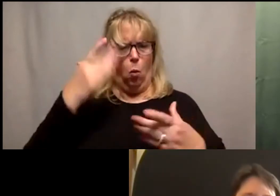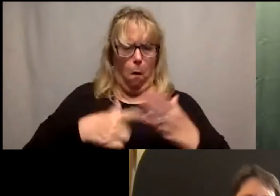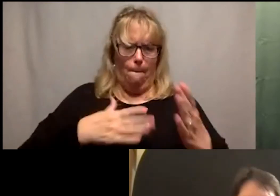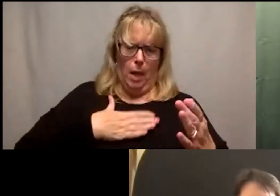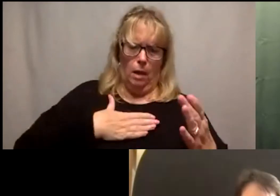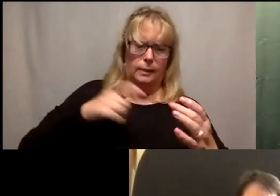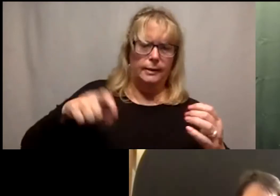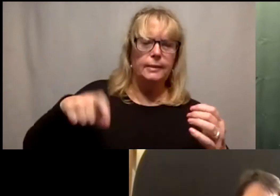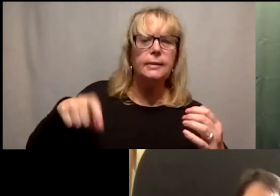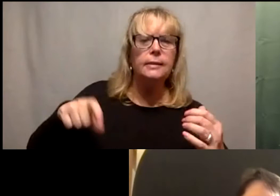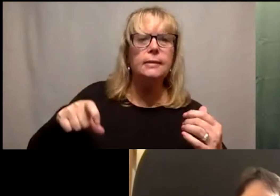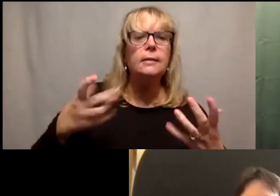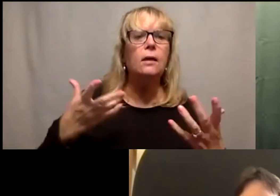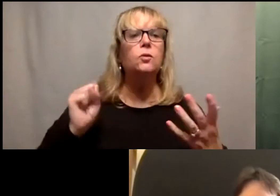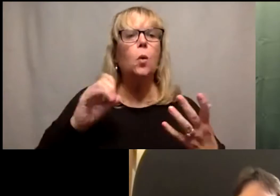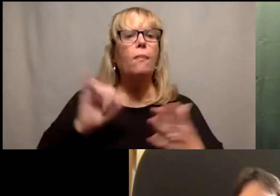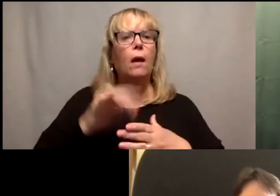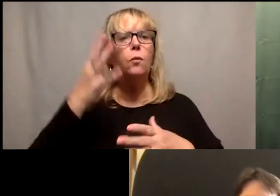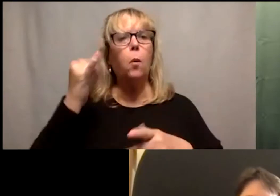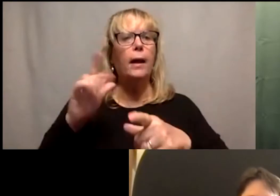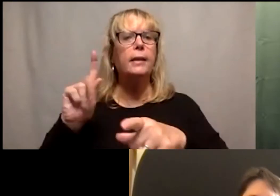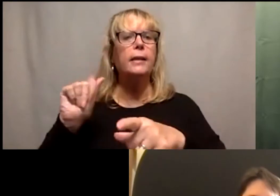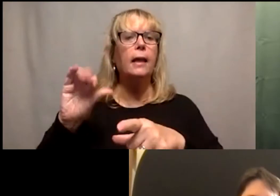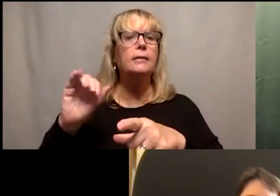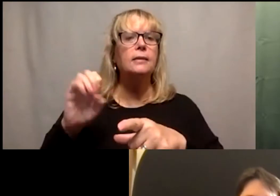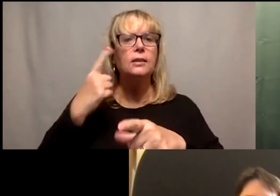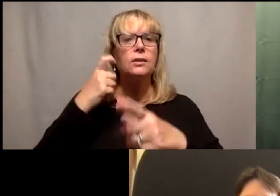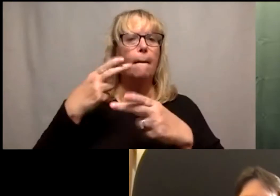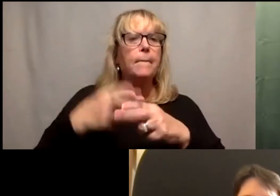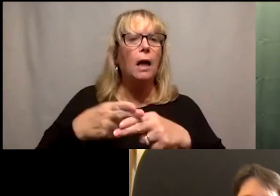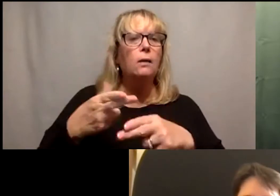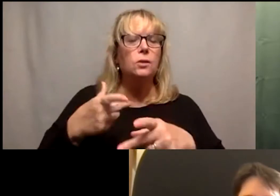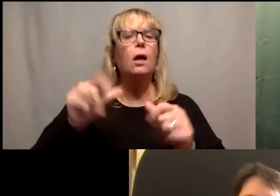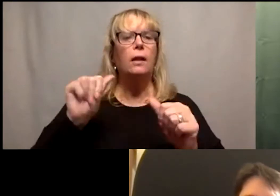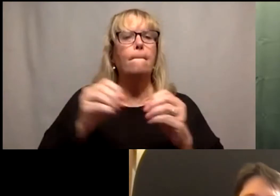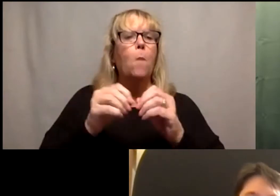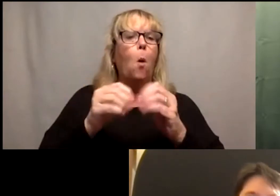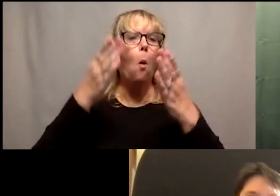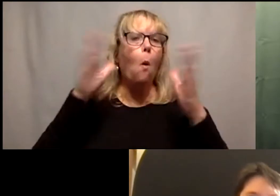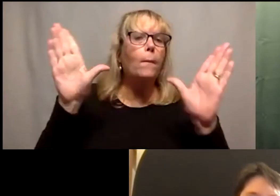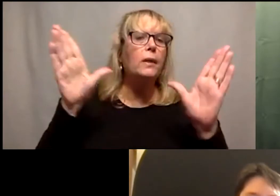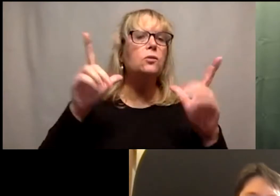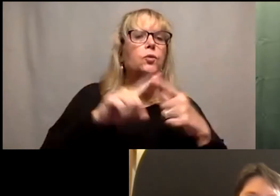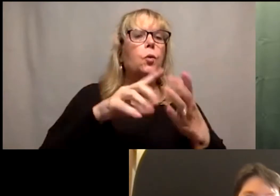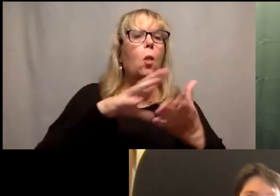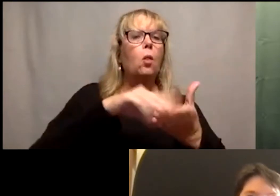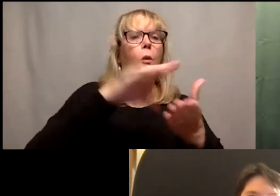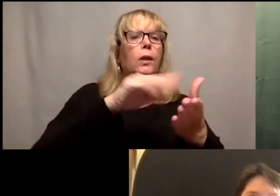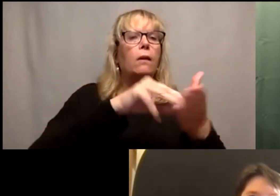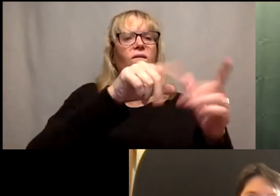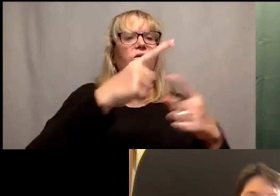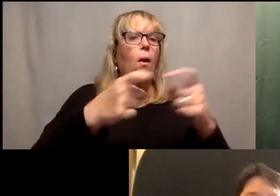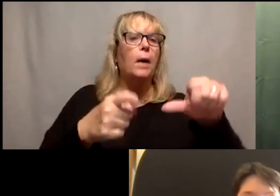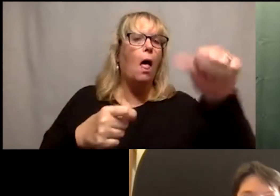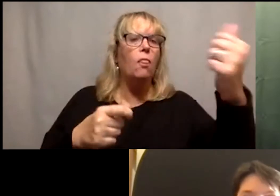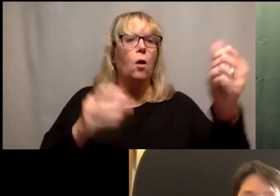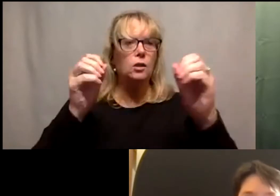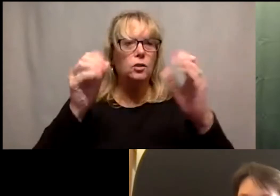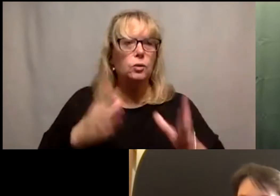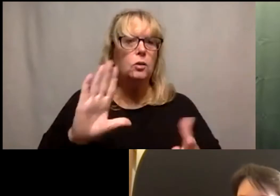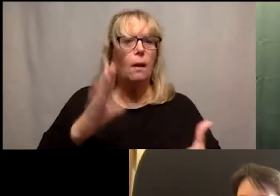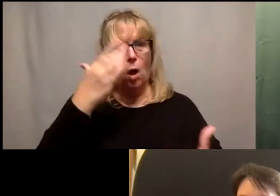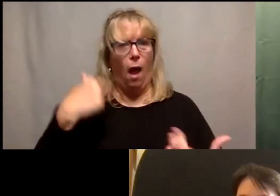And that's why, like Casey had mentioned, being open to other instructors. Because like I know for